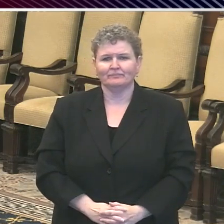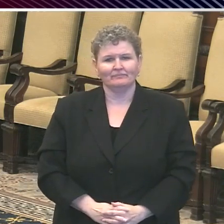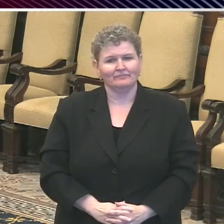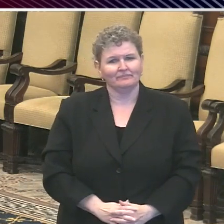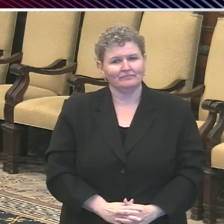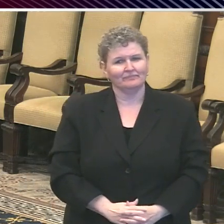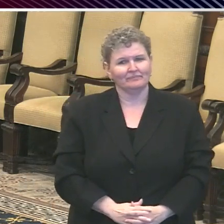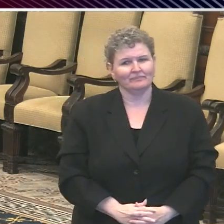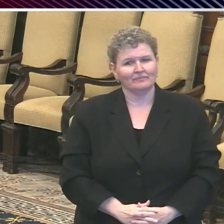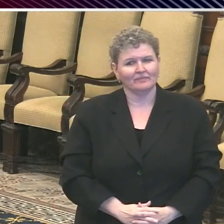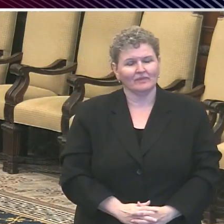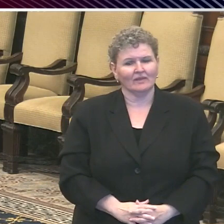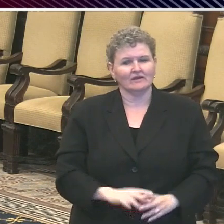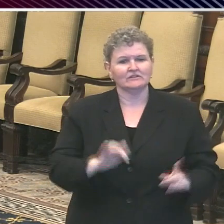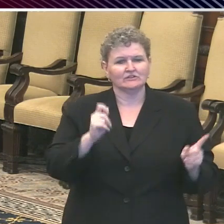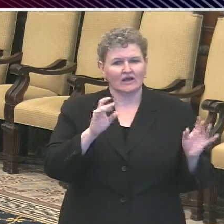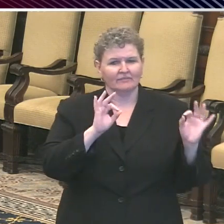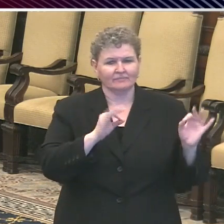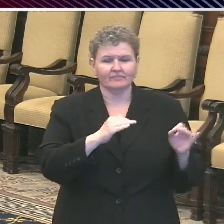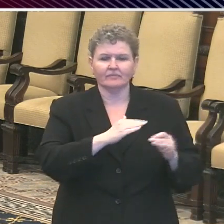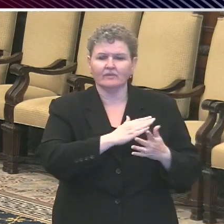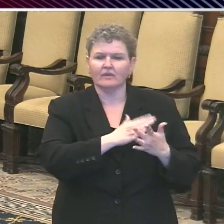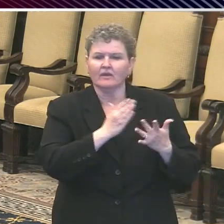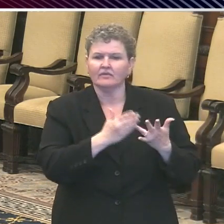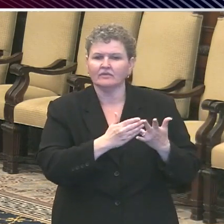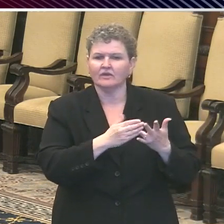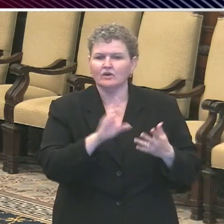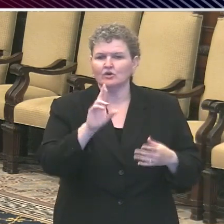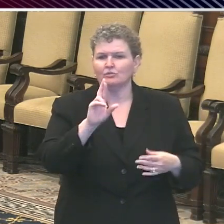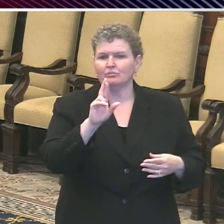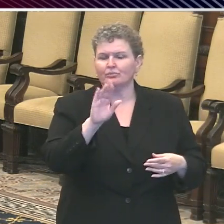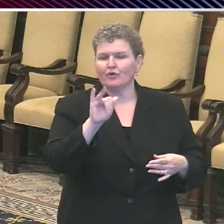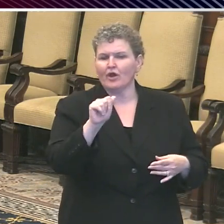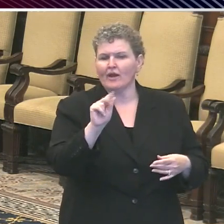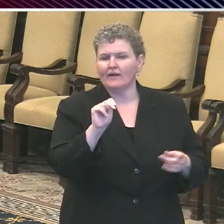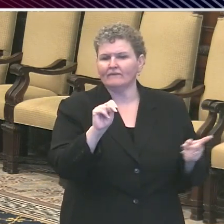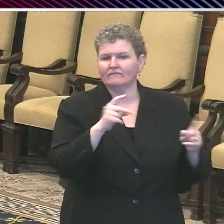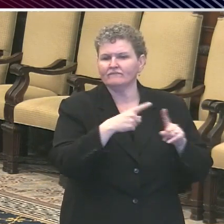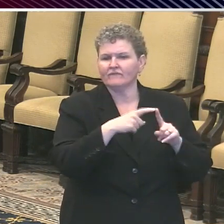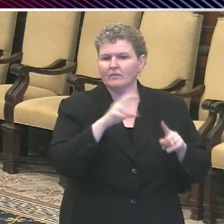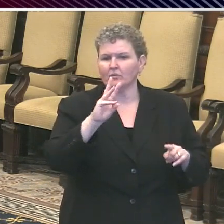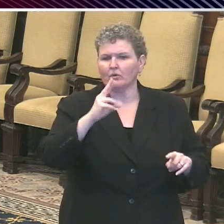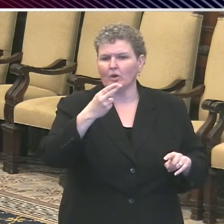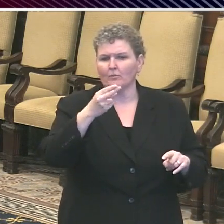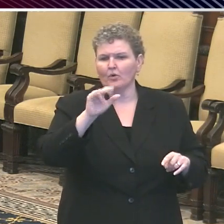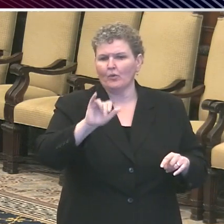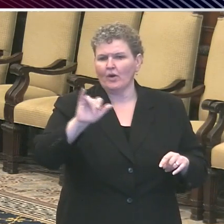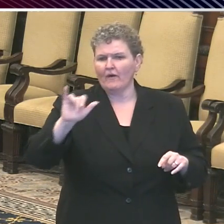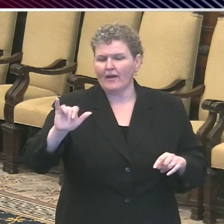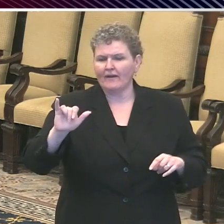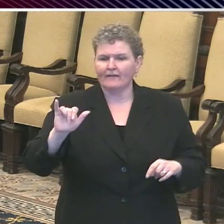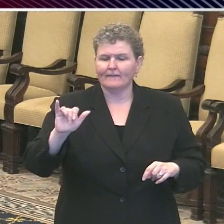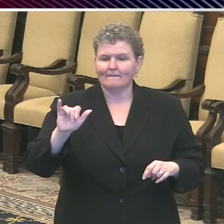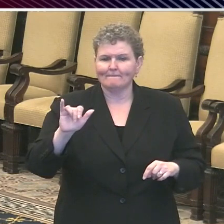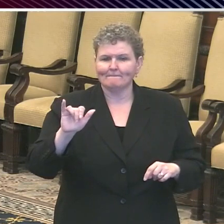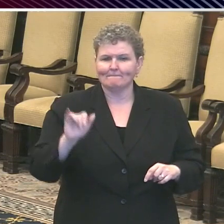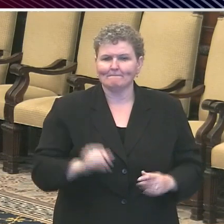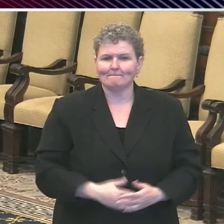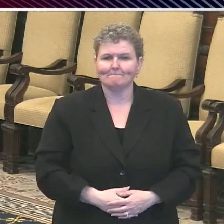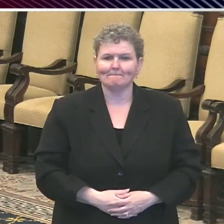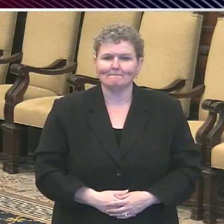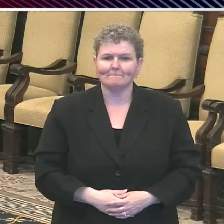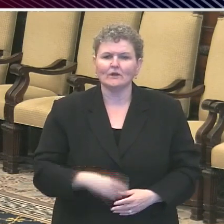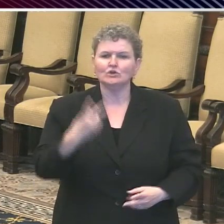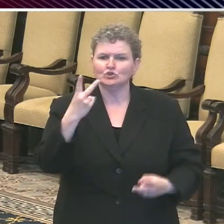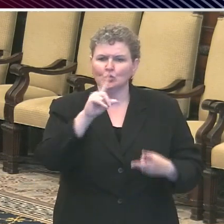Thank you, Jack. Now we're going to go to Ryan Briggs with WHYY. So I have two